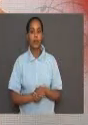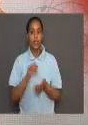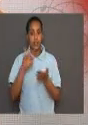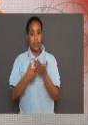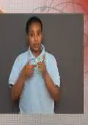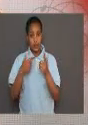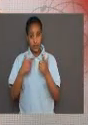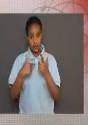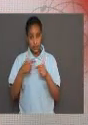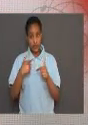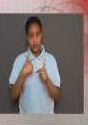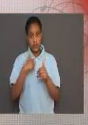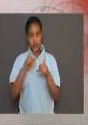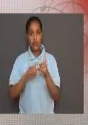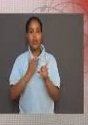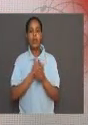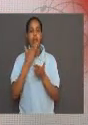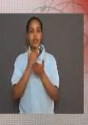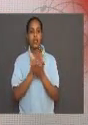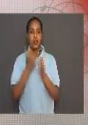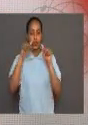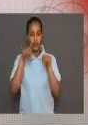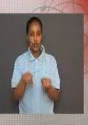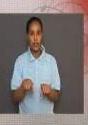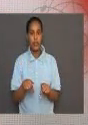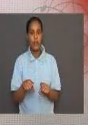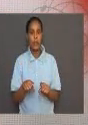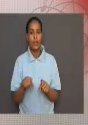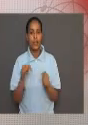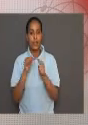That brings us to the end of our lesson for today.